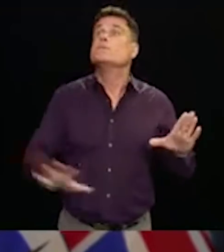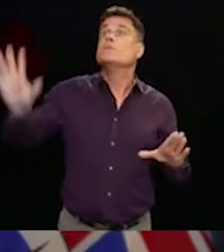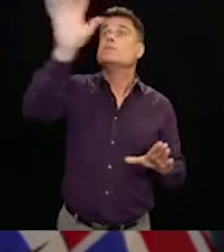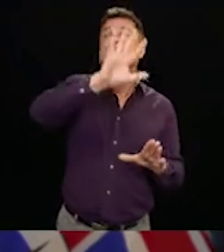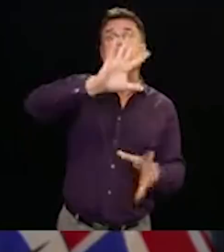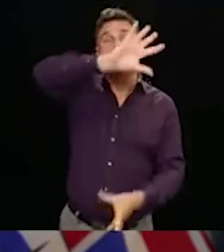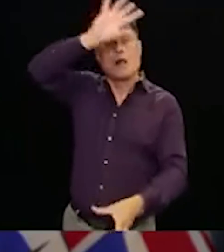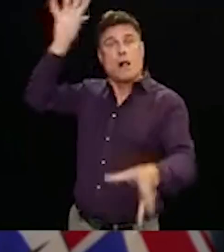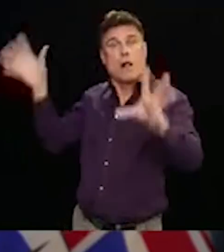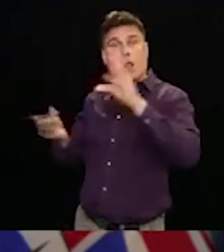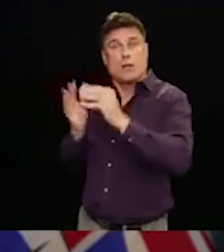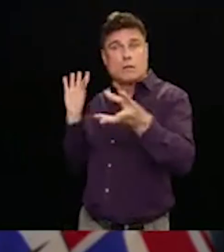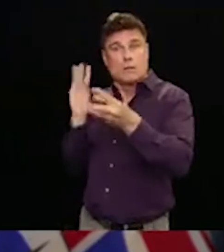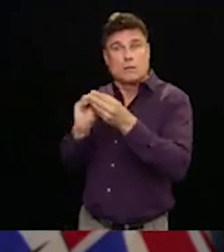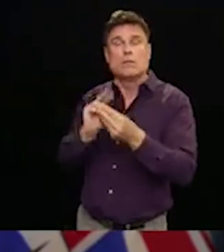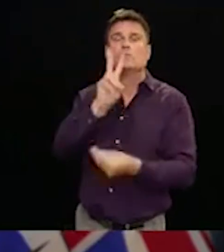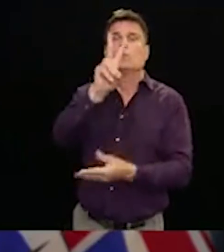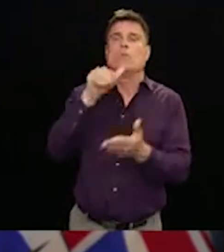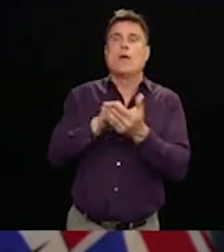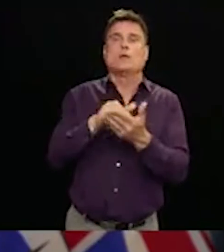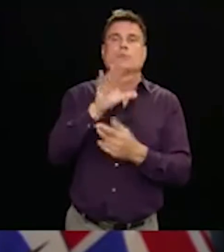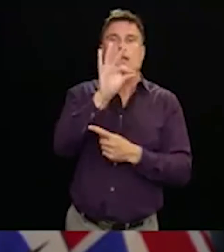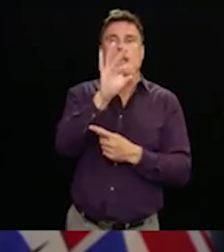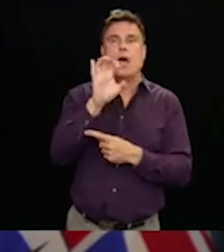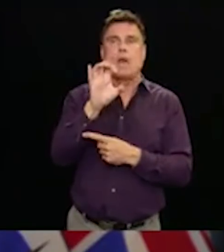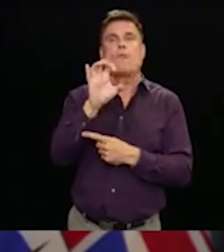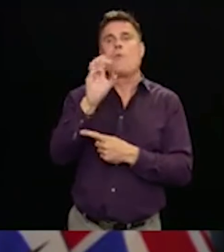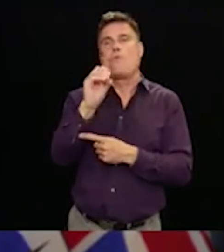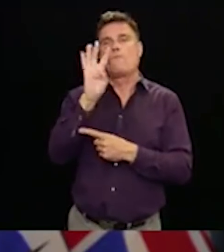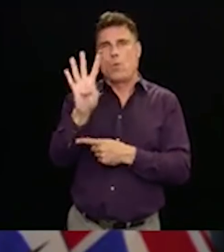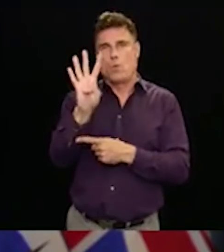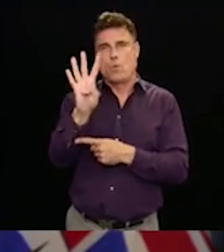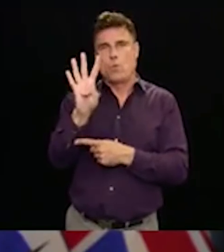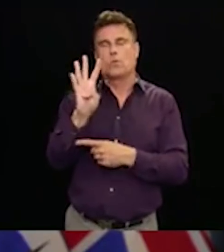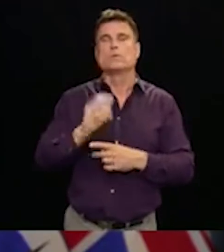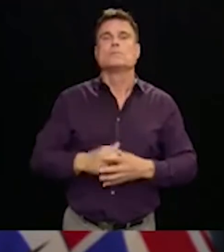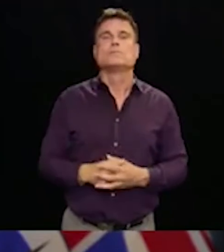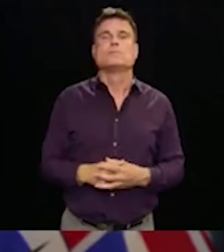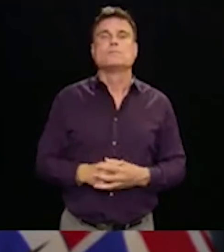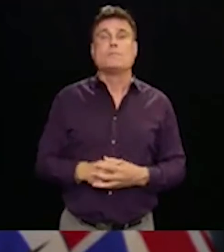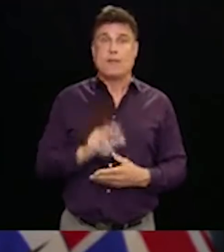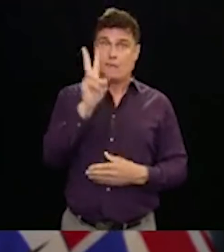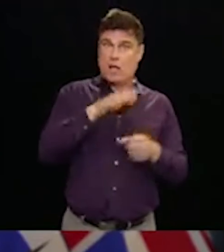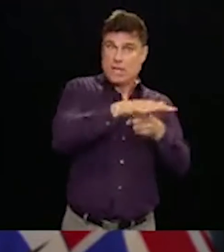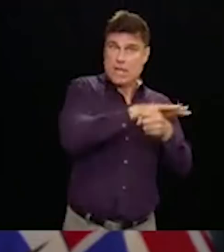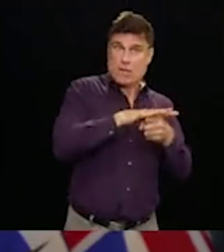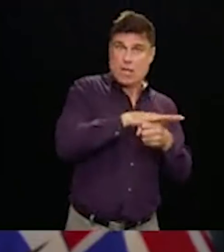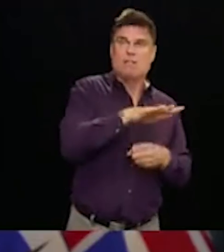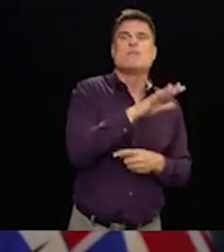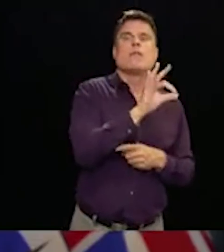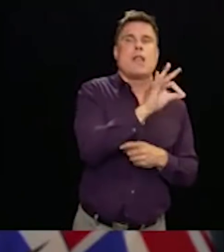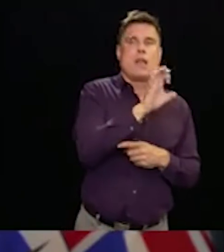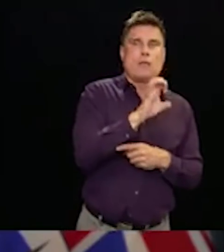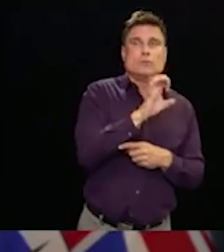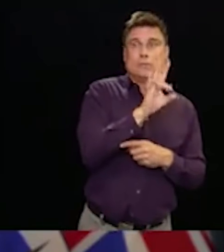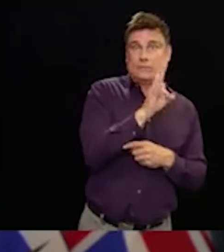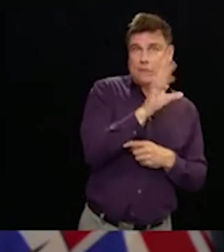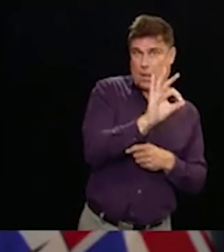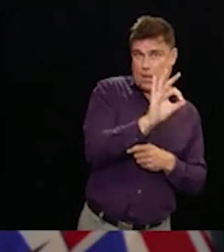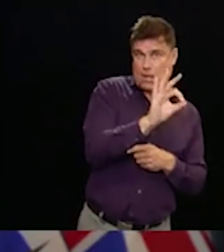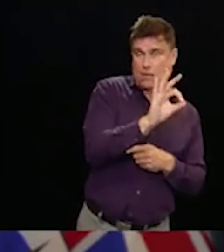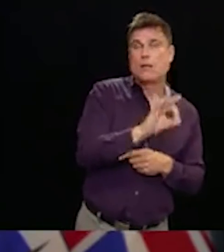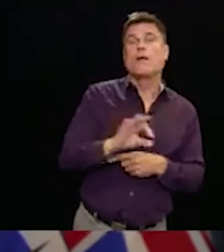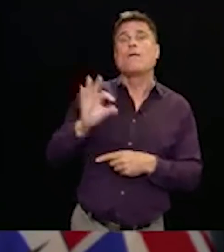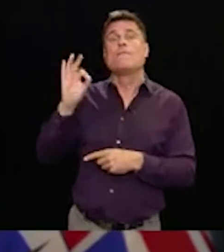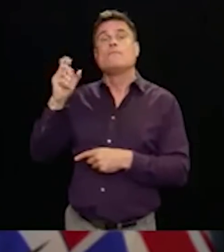to 2,904 people with COVID-19. That includes 979 people in the Vancouver Coastal